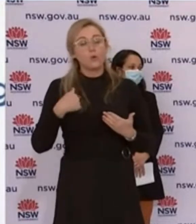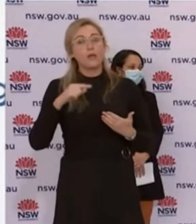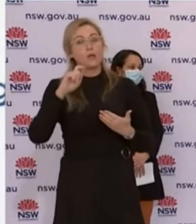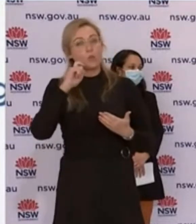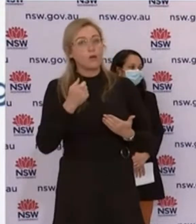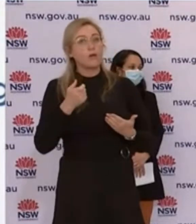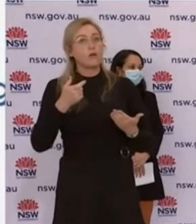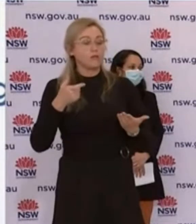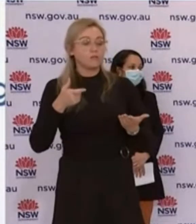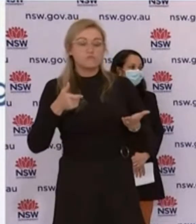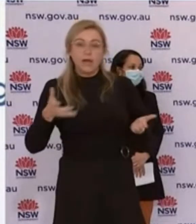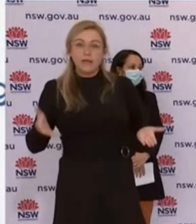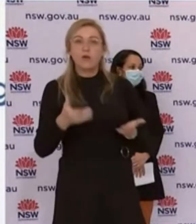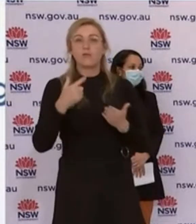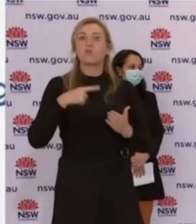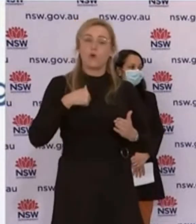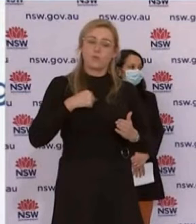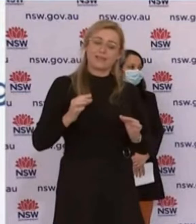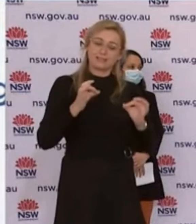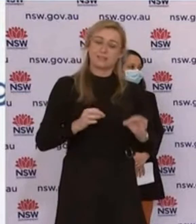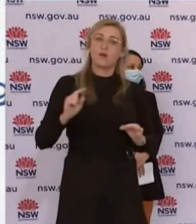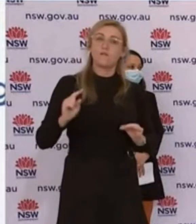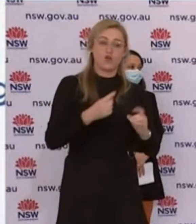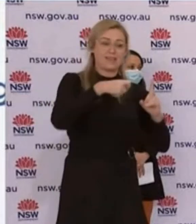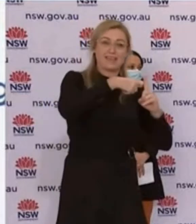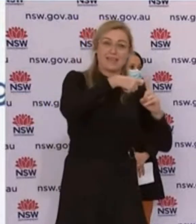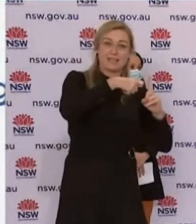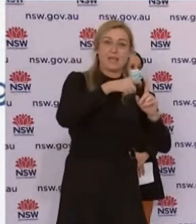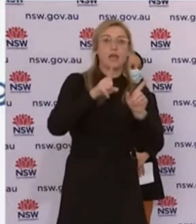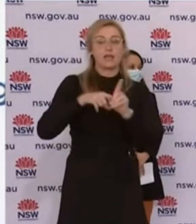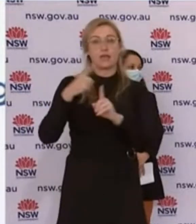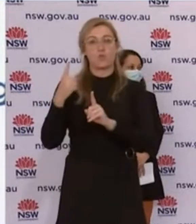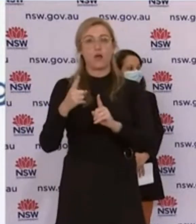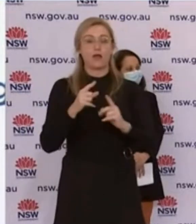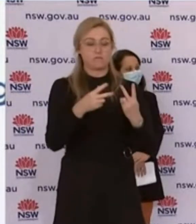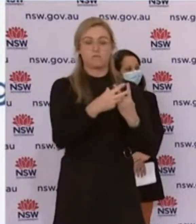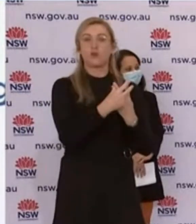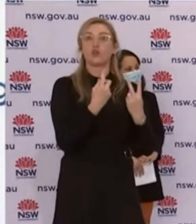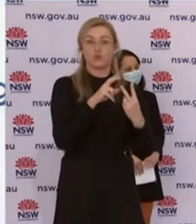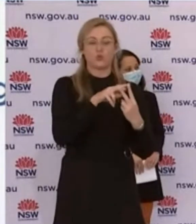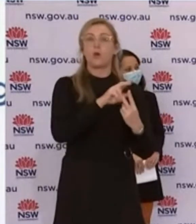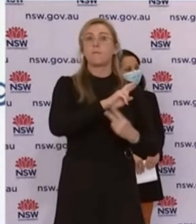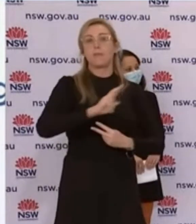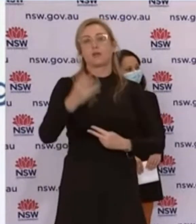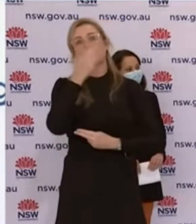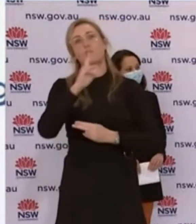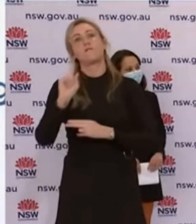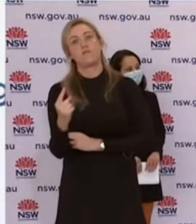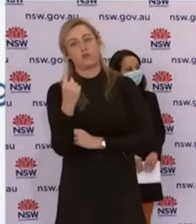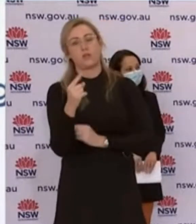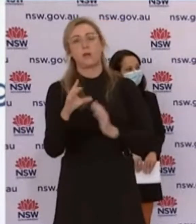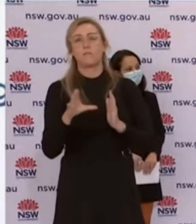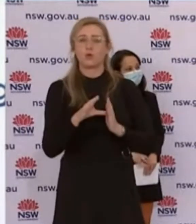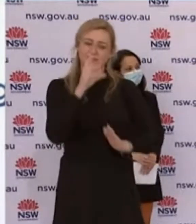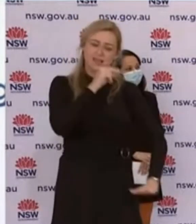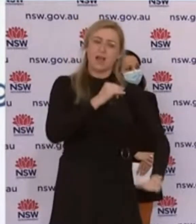decision, particularly to bring kindergarten and Year 1 students first back, is important. Clearly those formative years are just essential. And think about